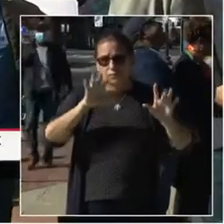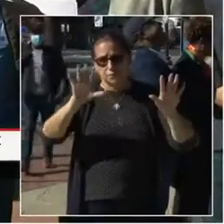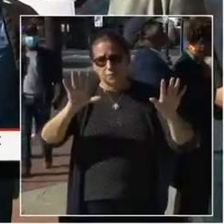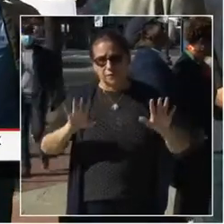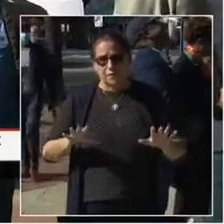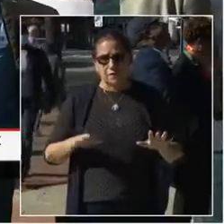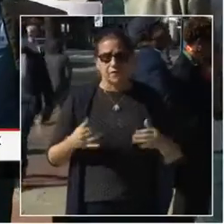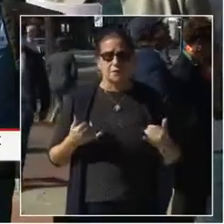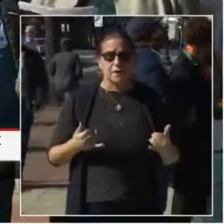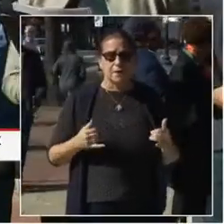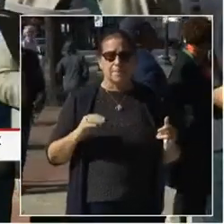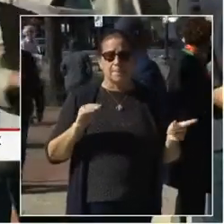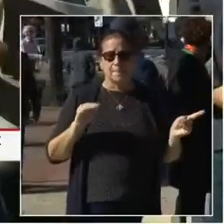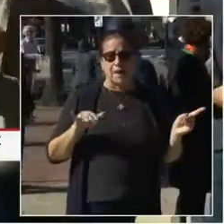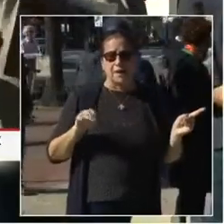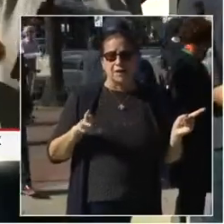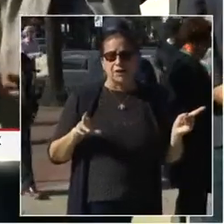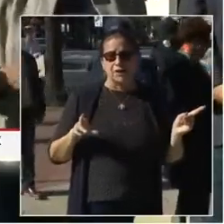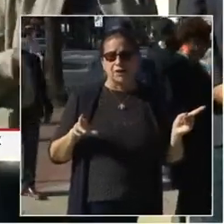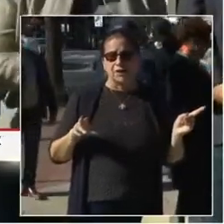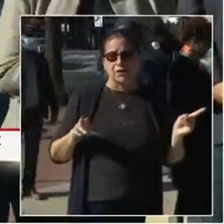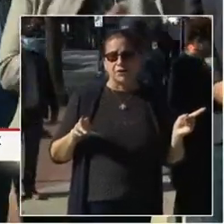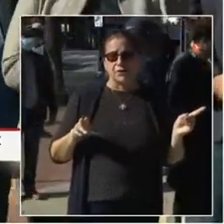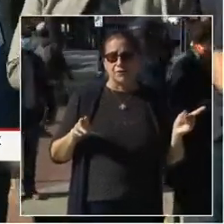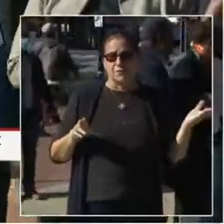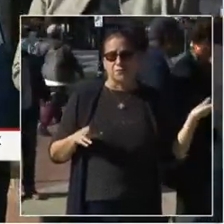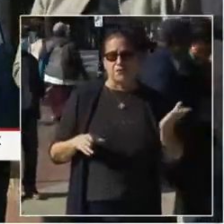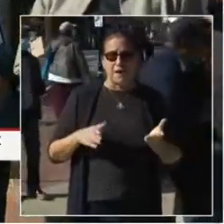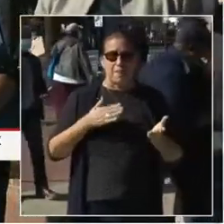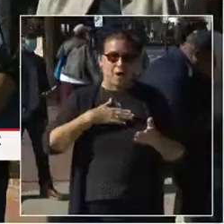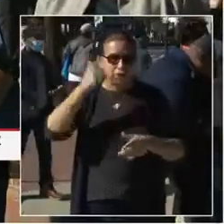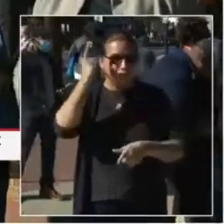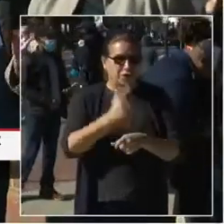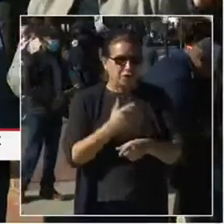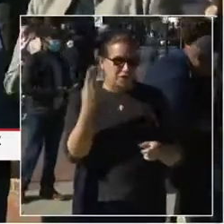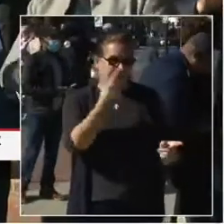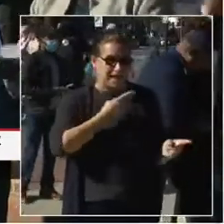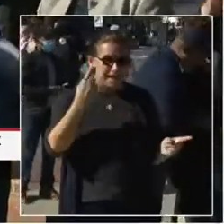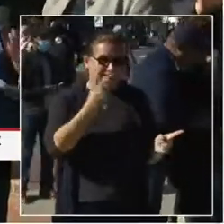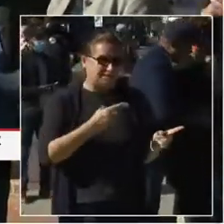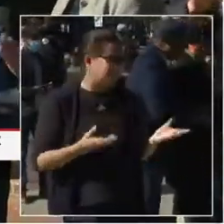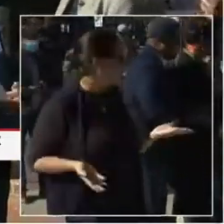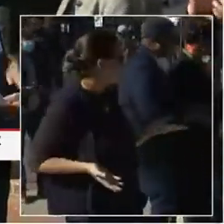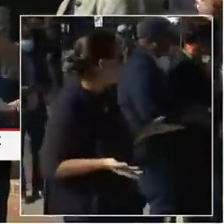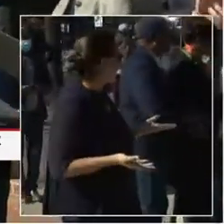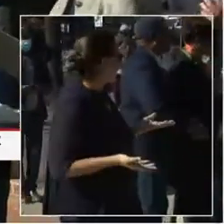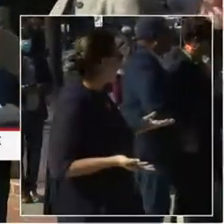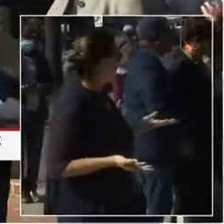is going to have the pleasure of introducing the mayor.